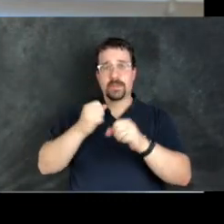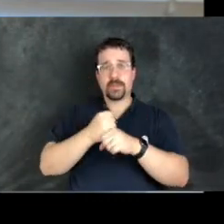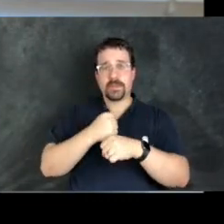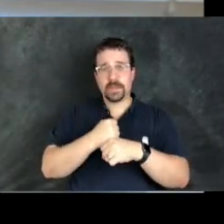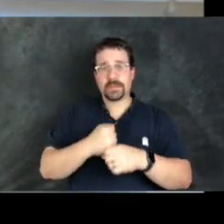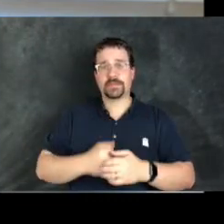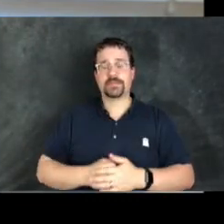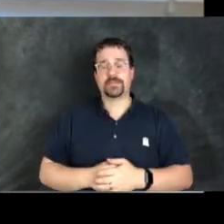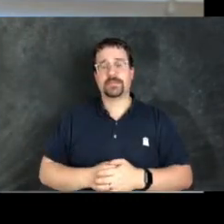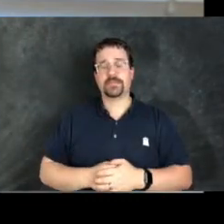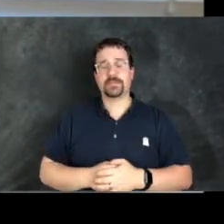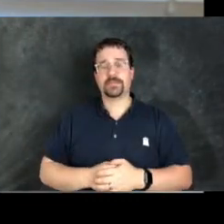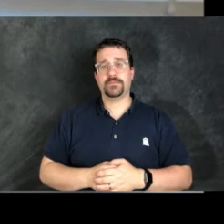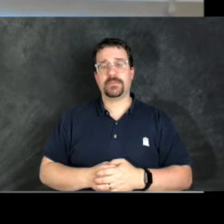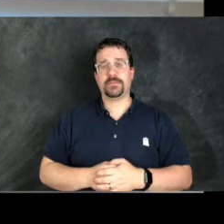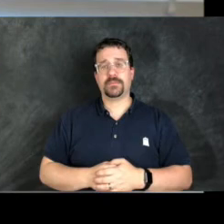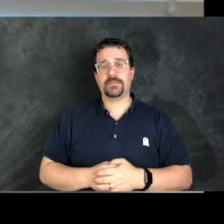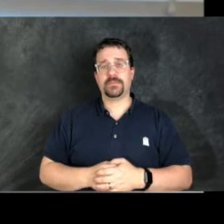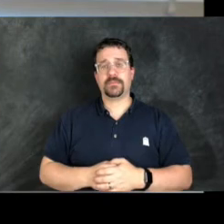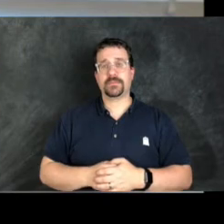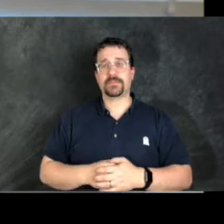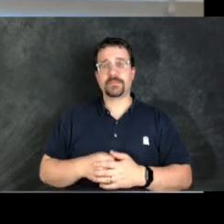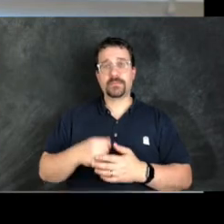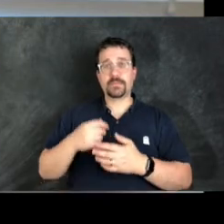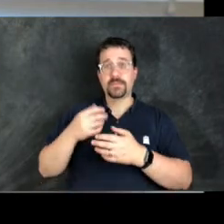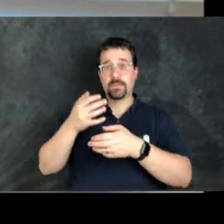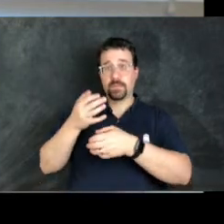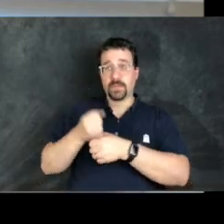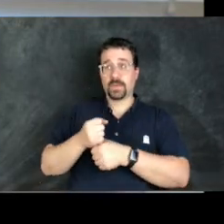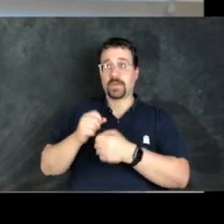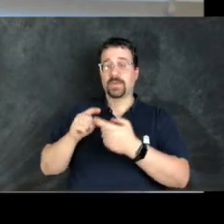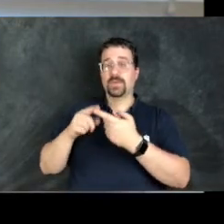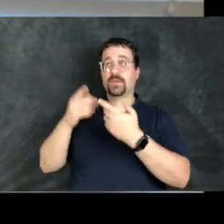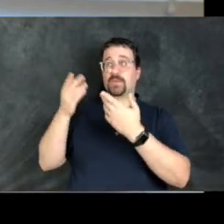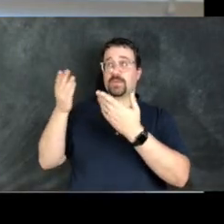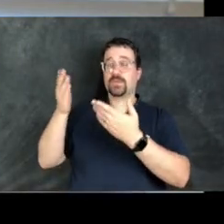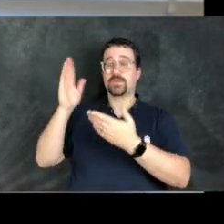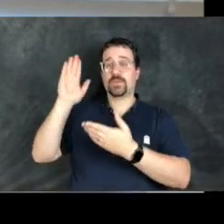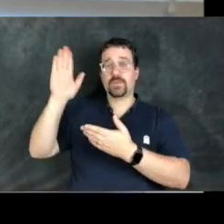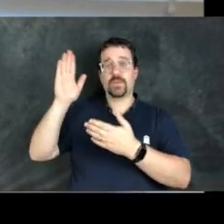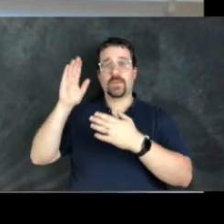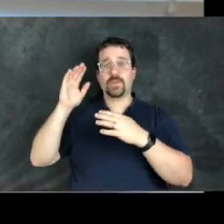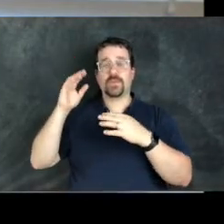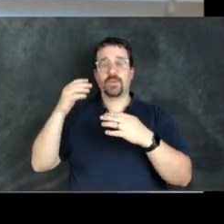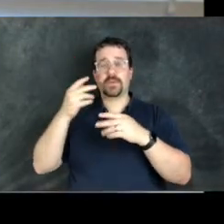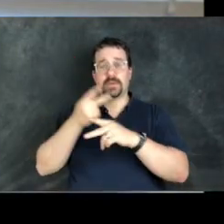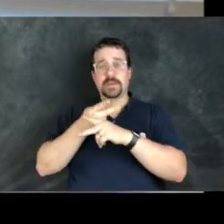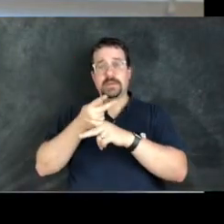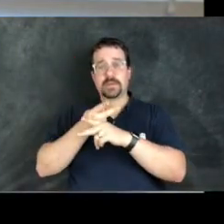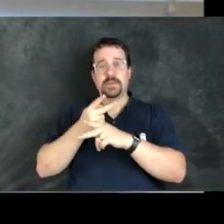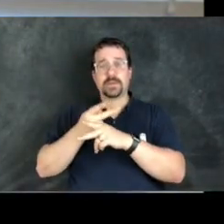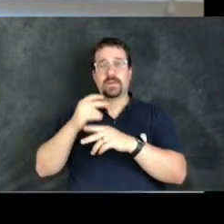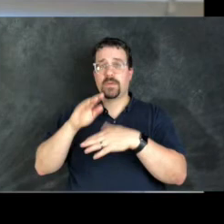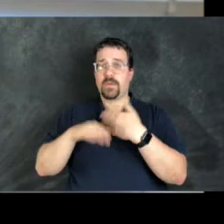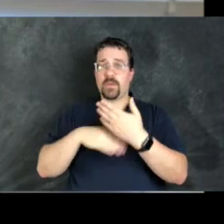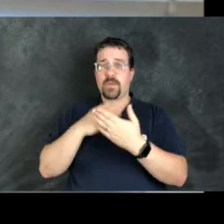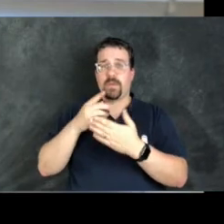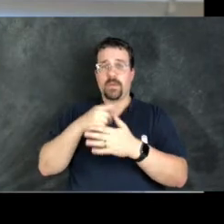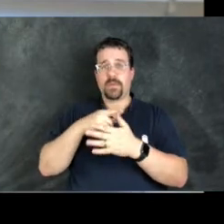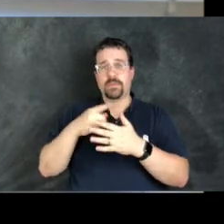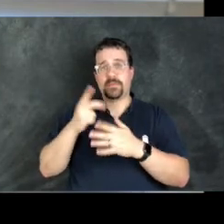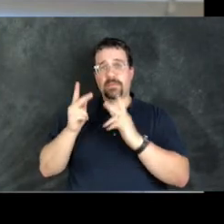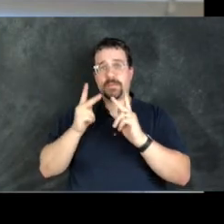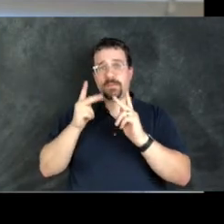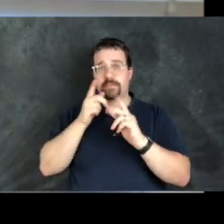wonderfully made. We entrust to you your providence and care all those